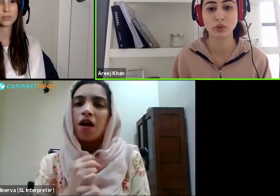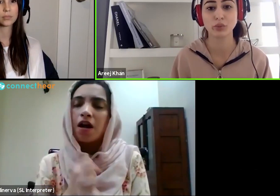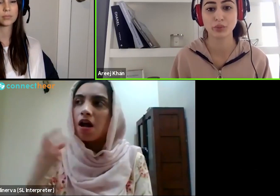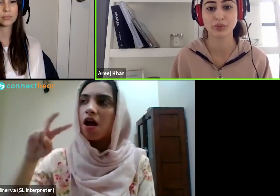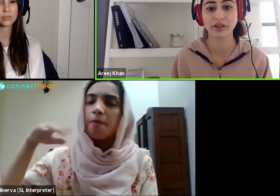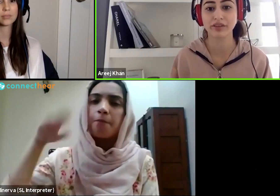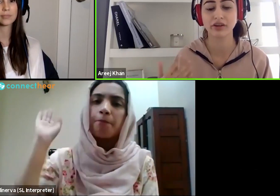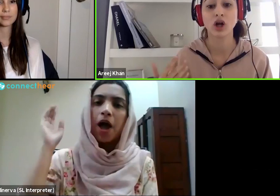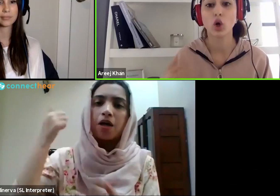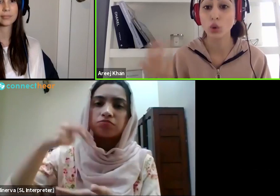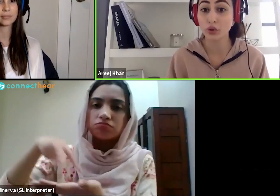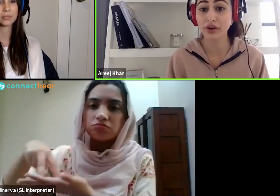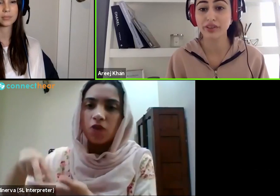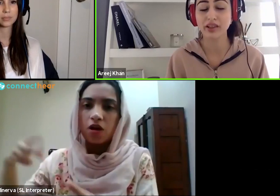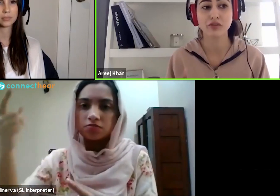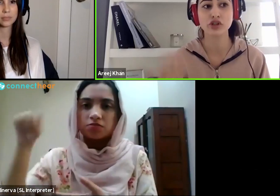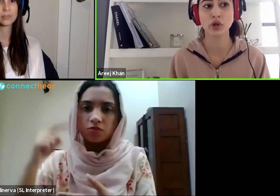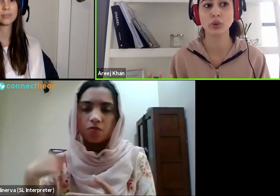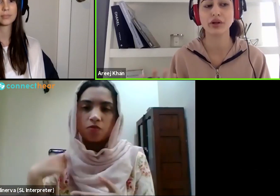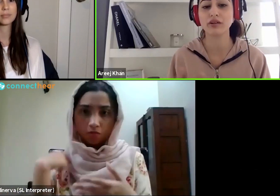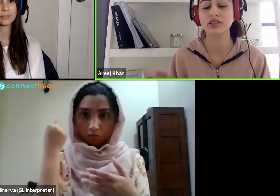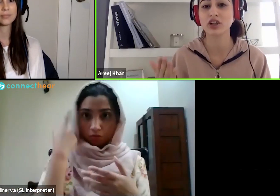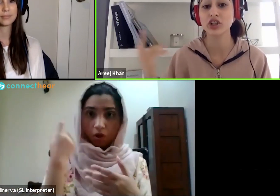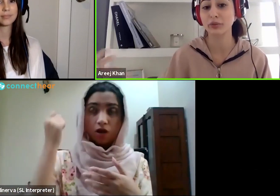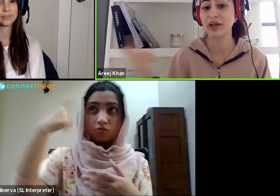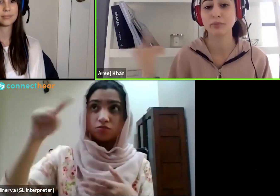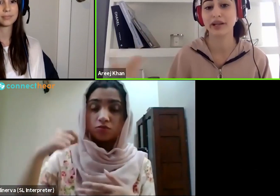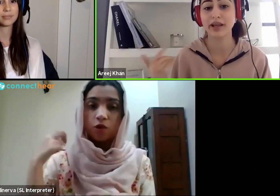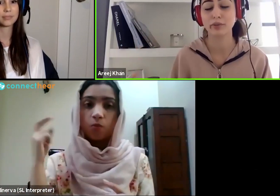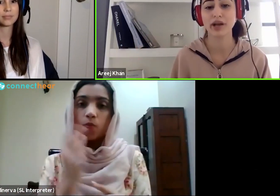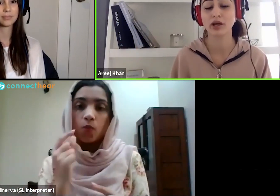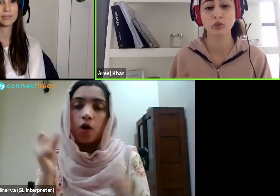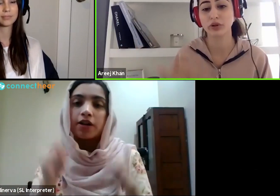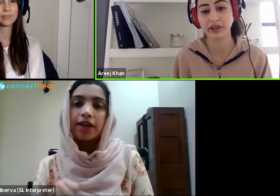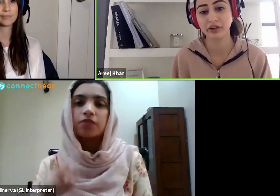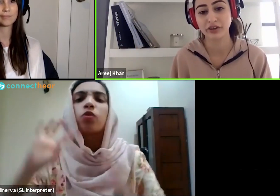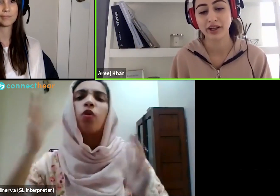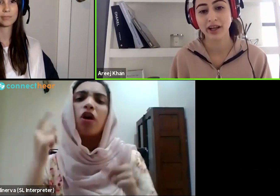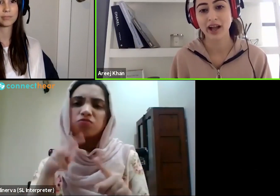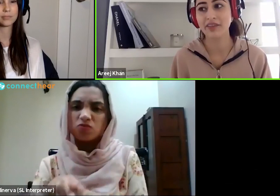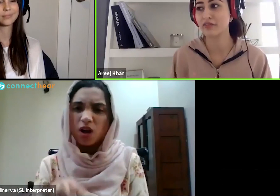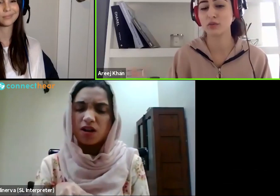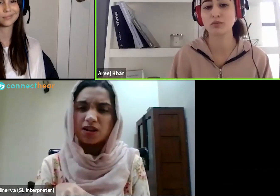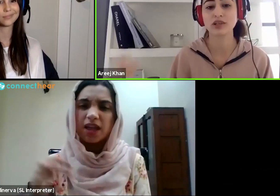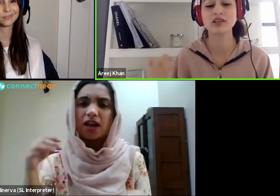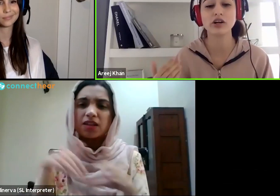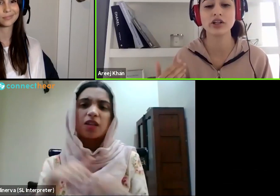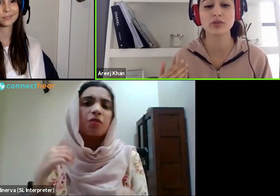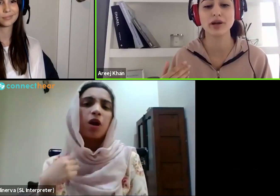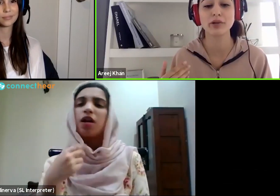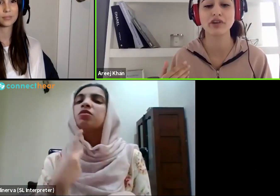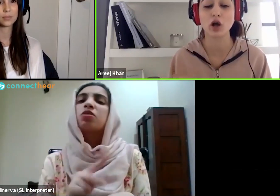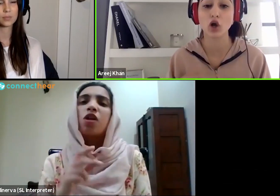I know that they're, or for a joke, they'll start shouting out my name and I won't hear it. And then it'll